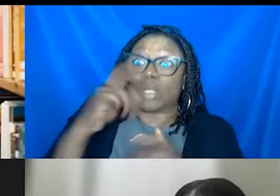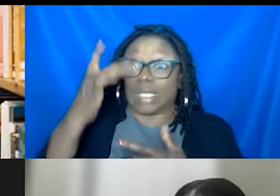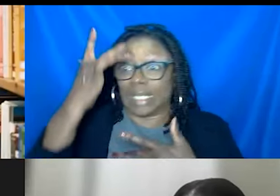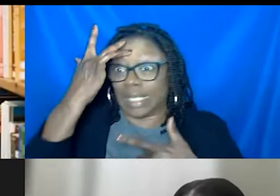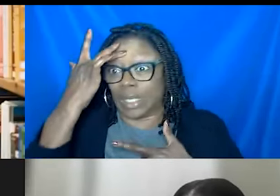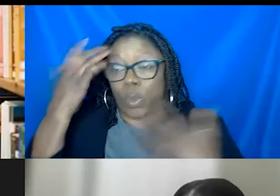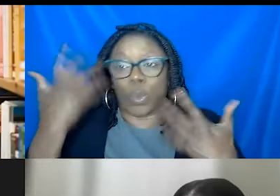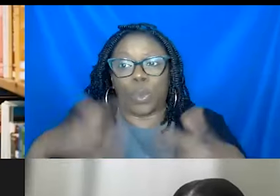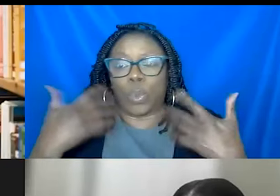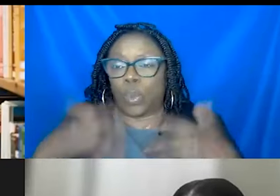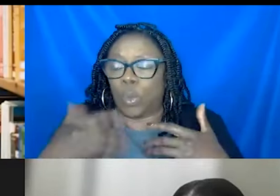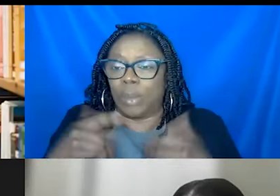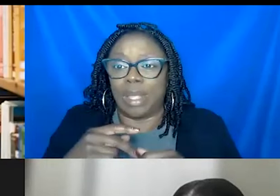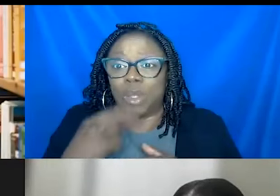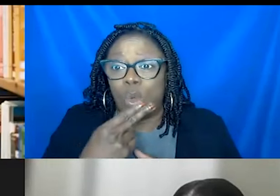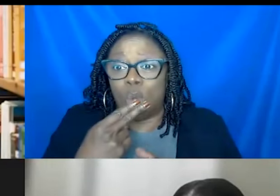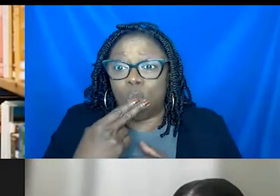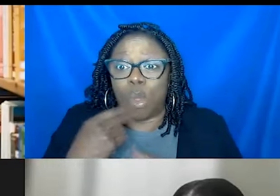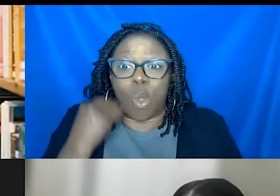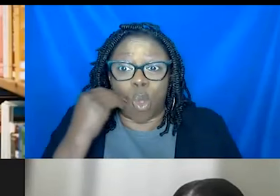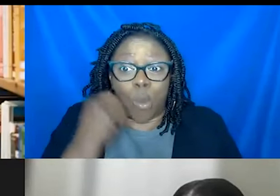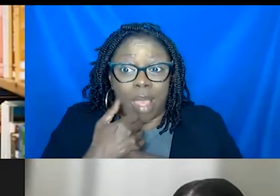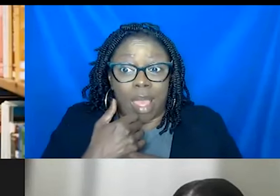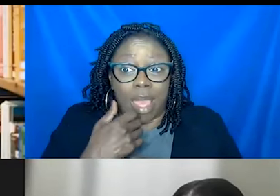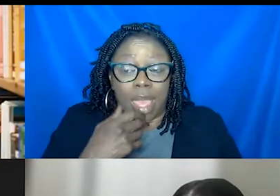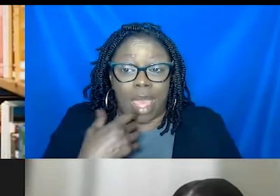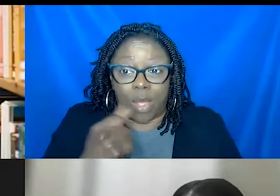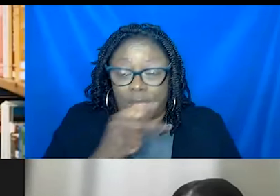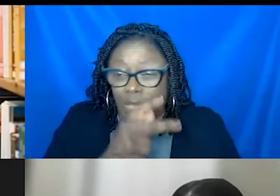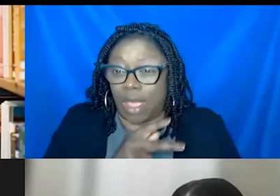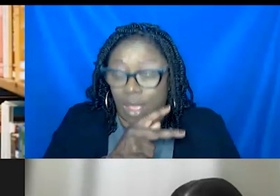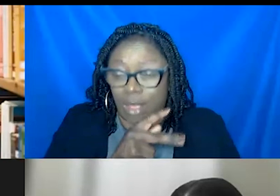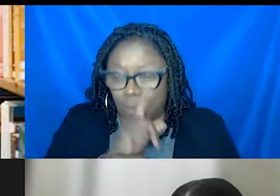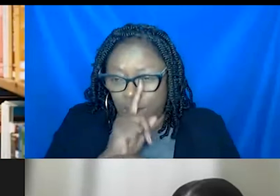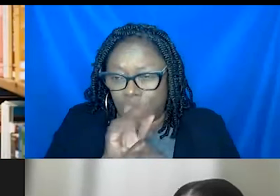home health care particularly important. So I'm interested in